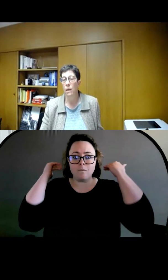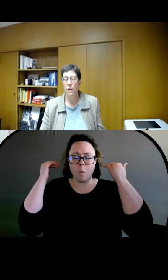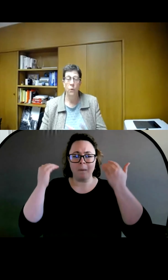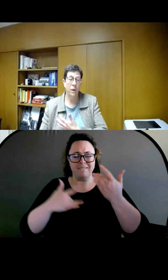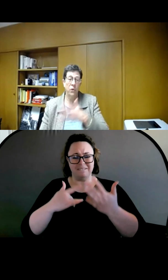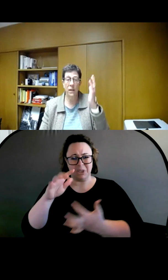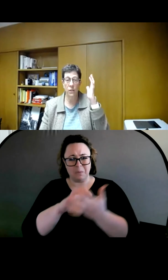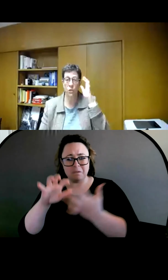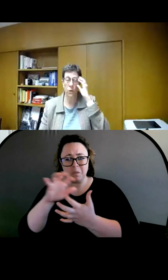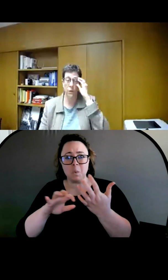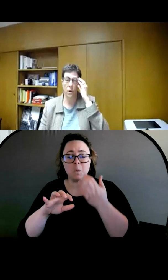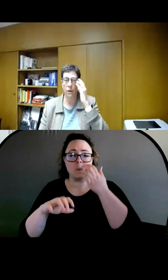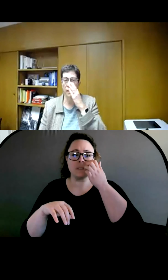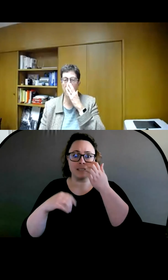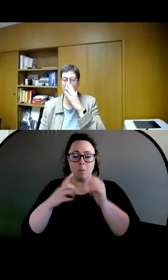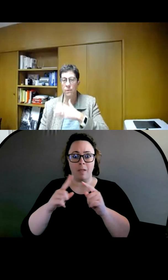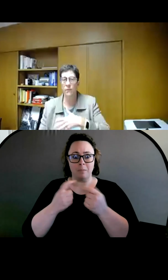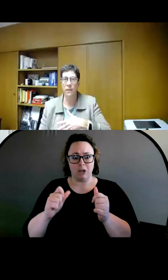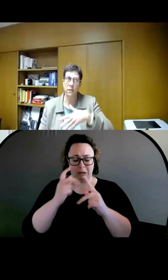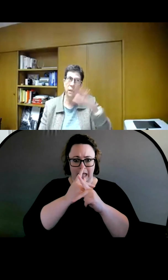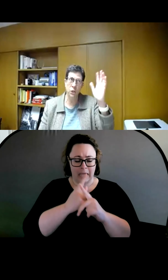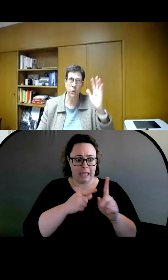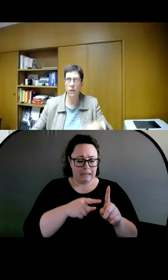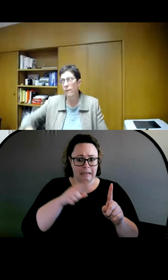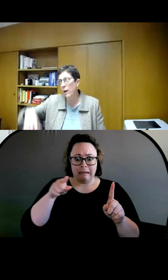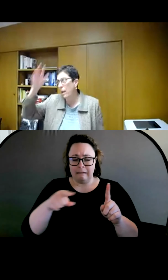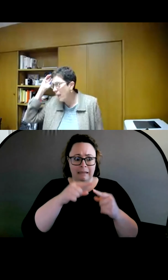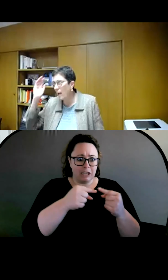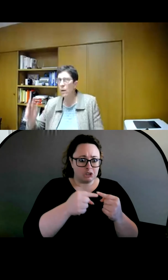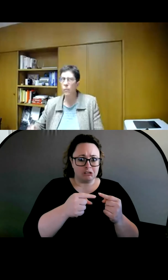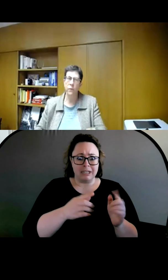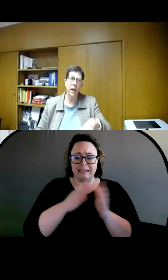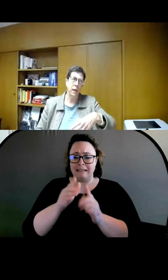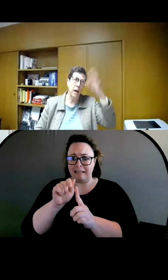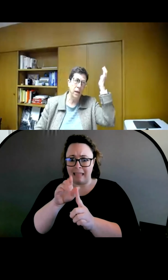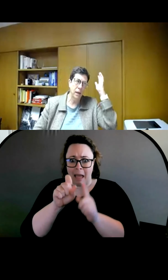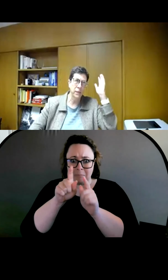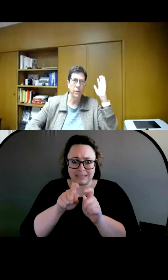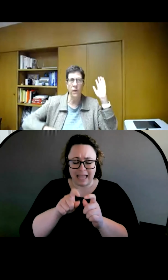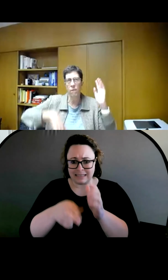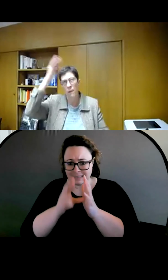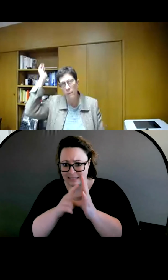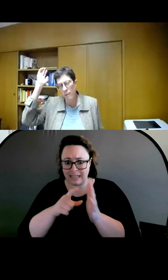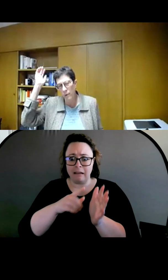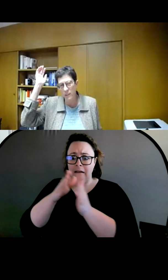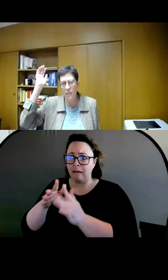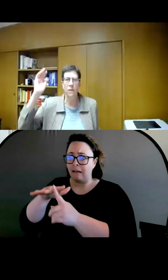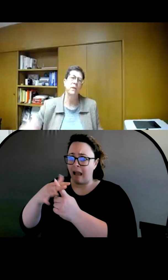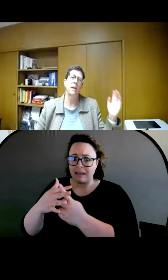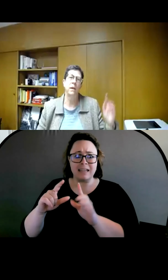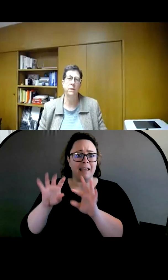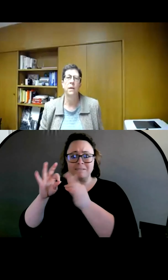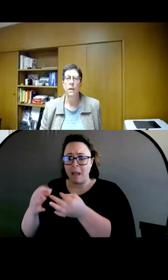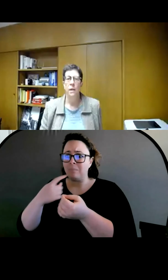confusing when I'm trying to sort through all these things. We've got these injuries, we've got labs, we've got context, we've got family members saying